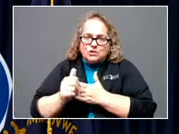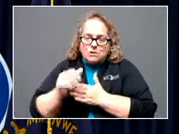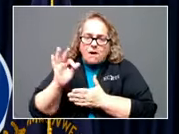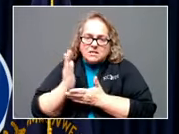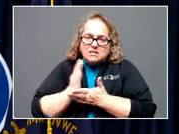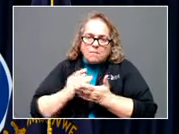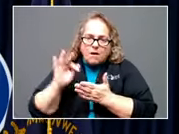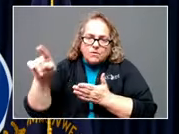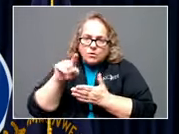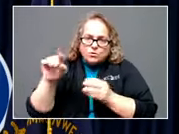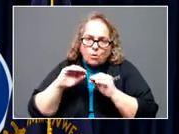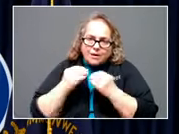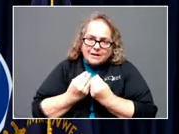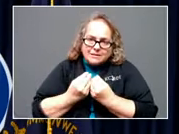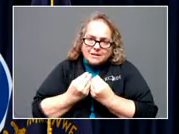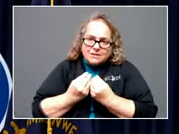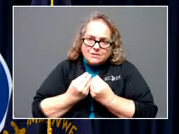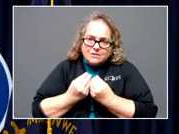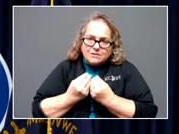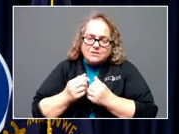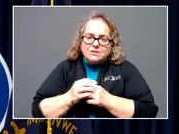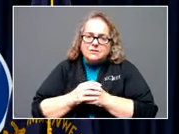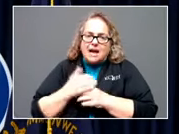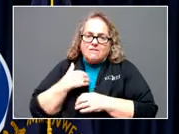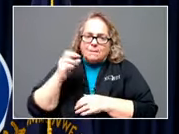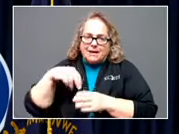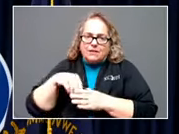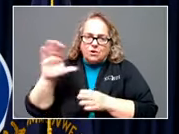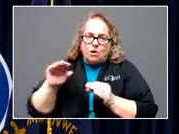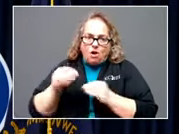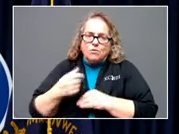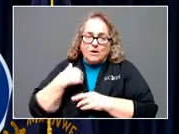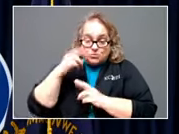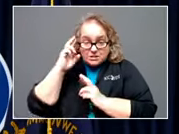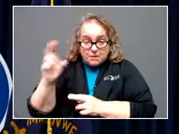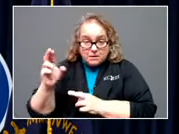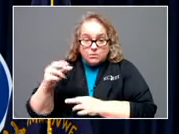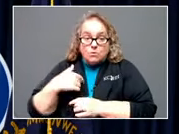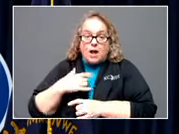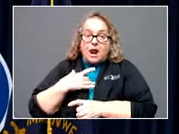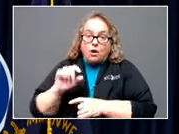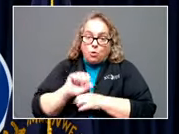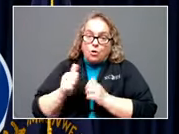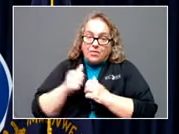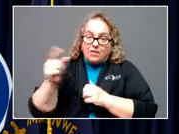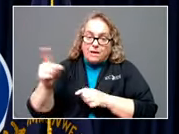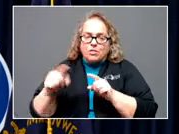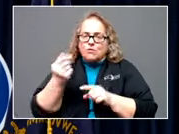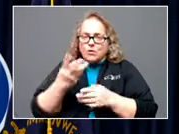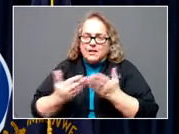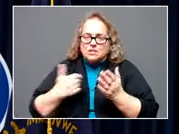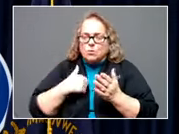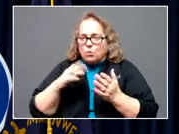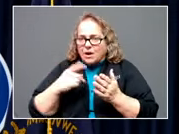organizations have been in their offices. We respect them. We like working with them, but there are things that we would have done differently.